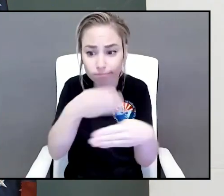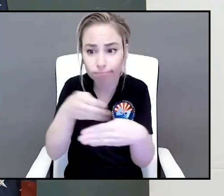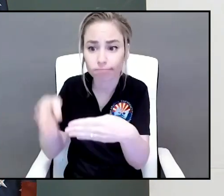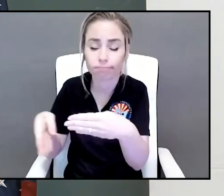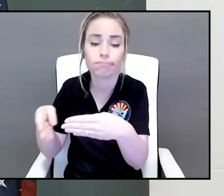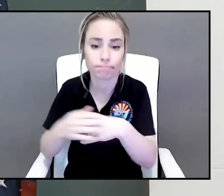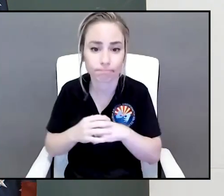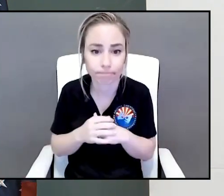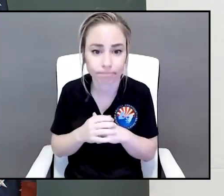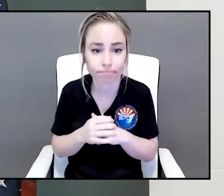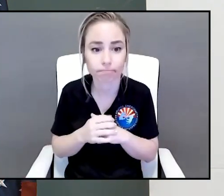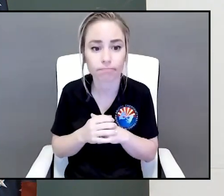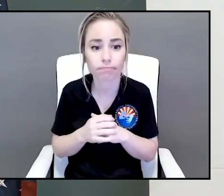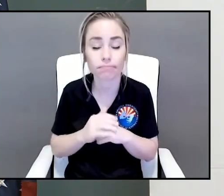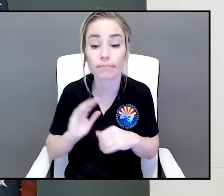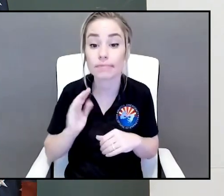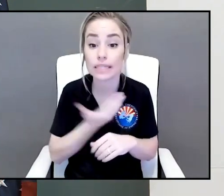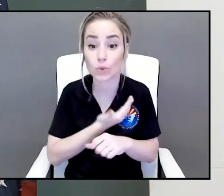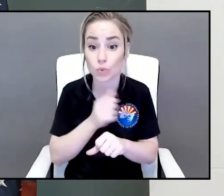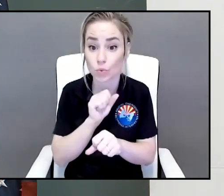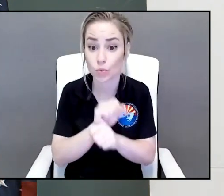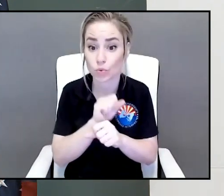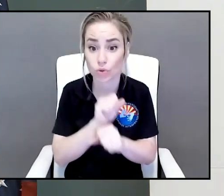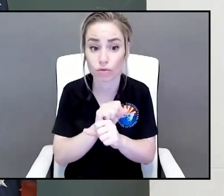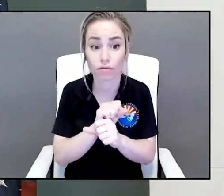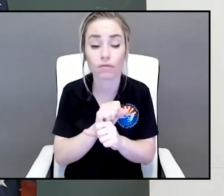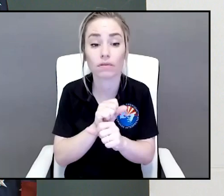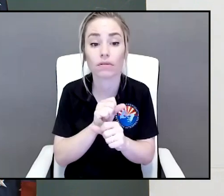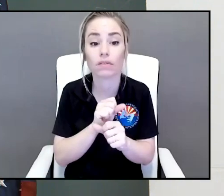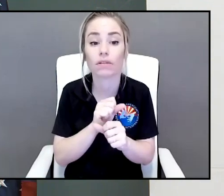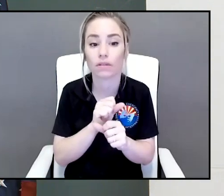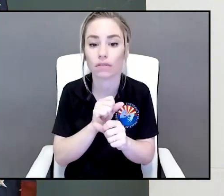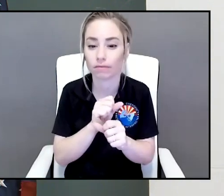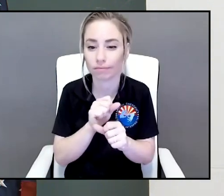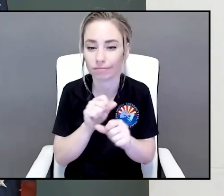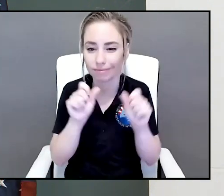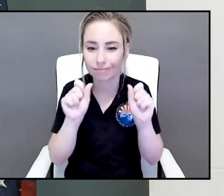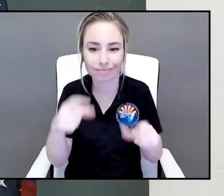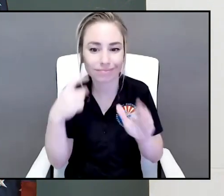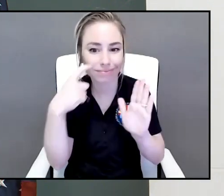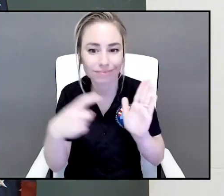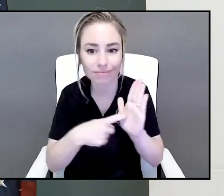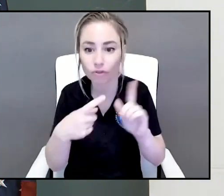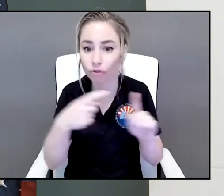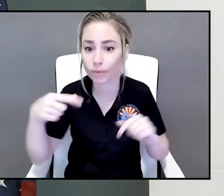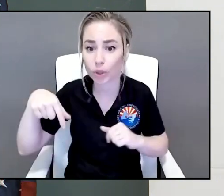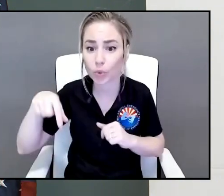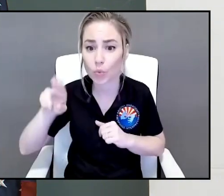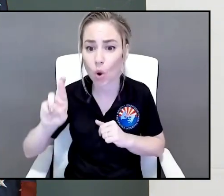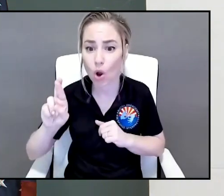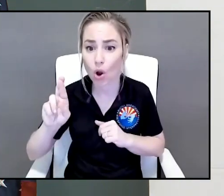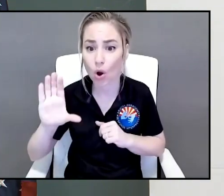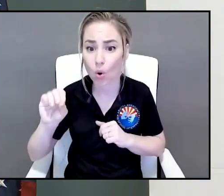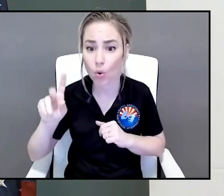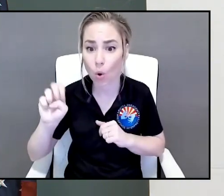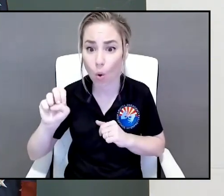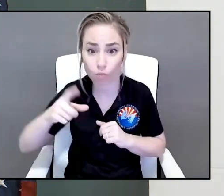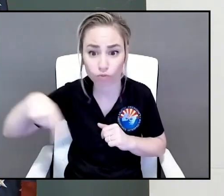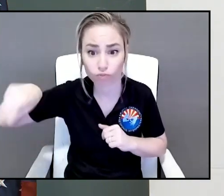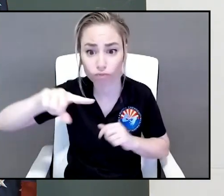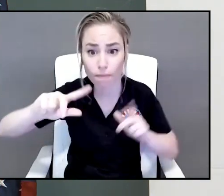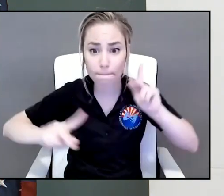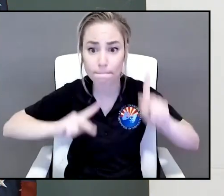that we're doing is from the QR codes that are sent in from the public. So on the